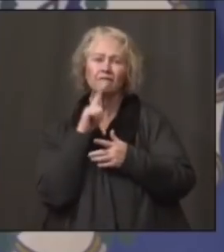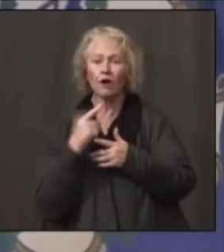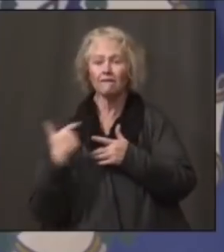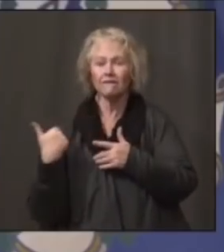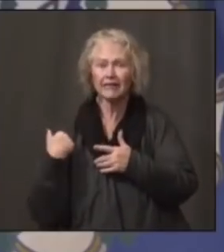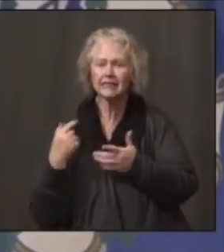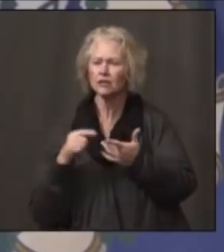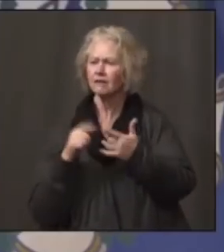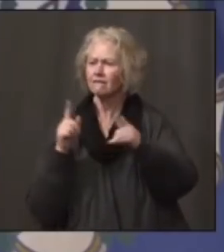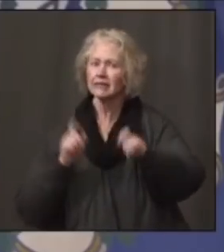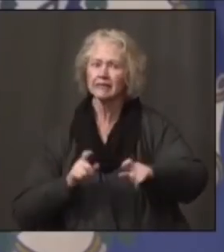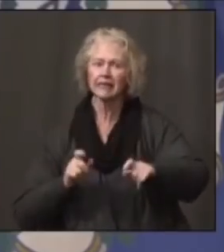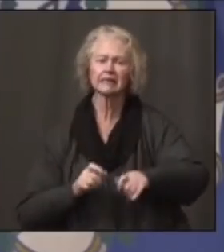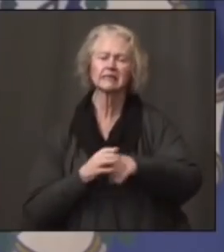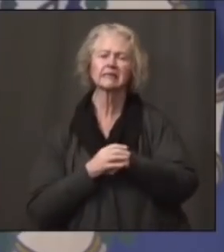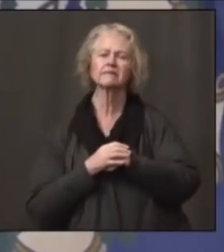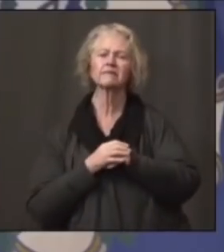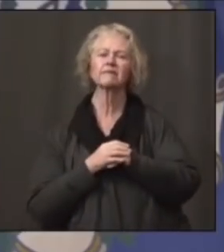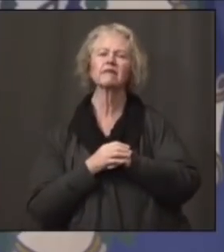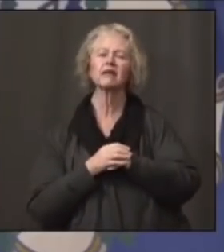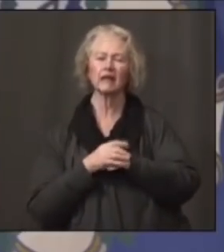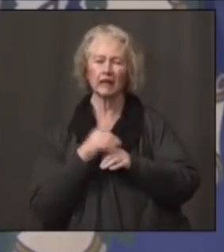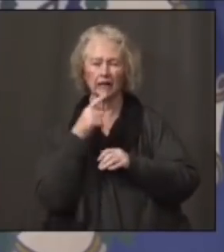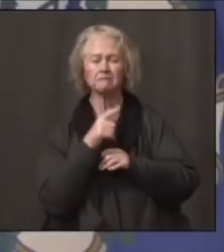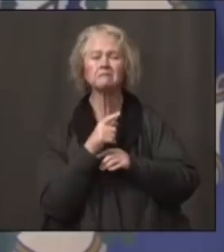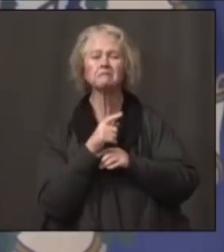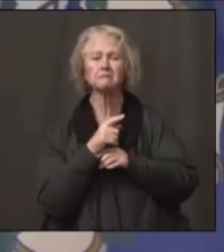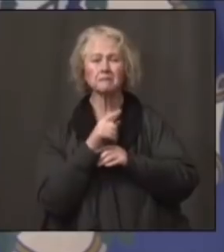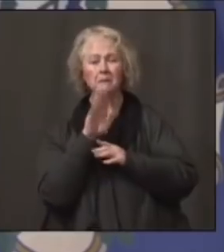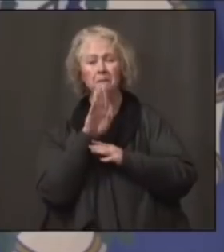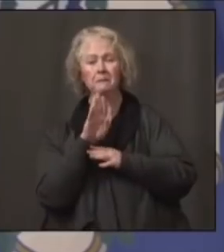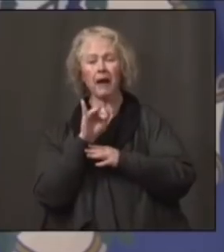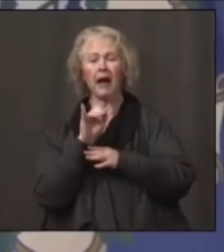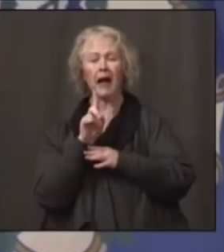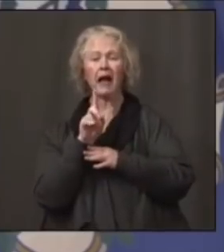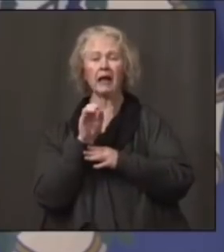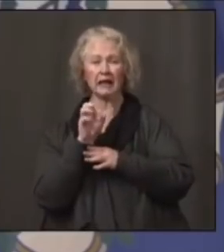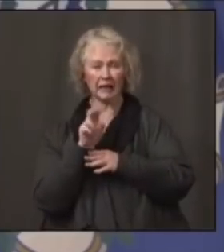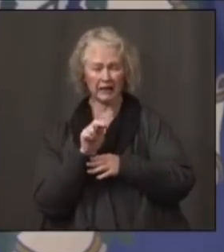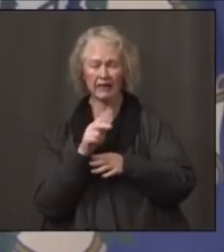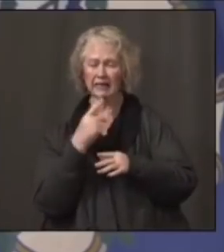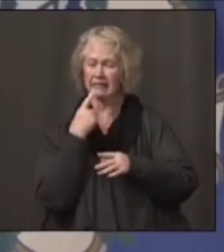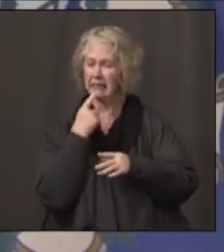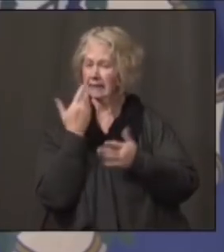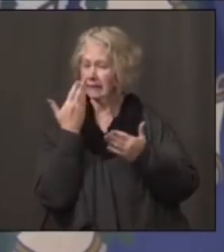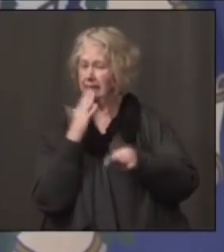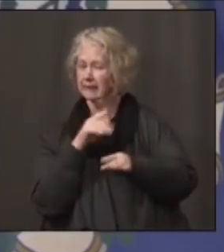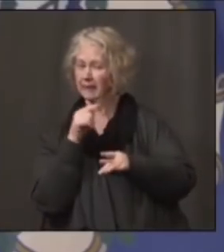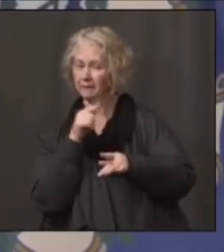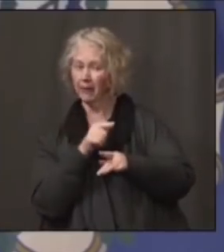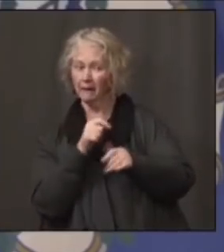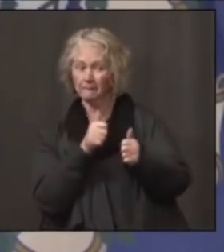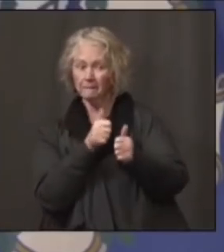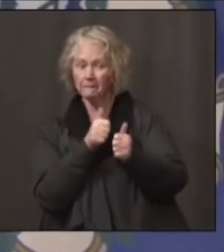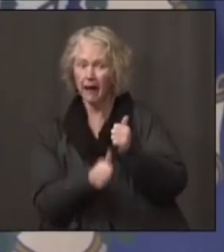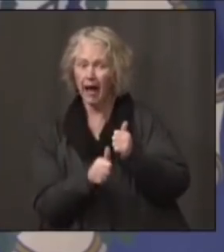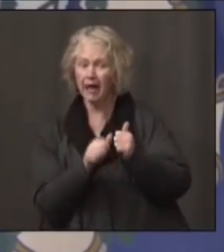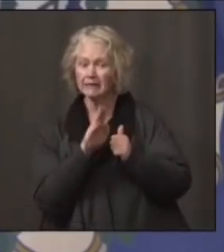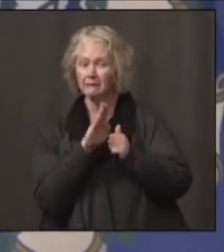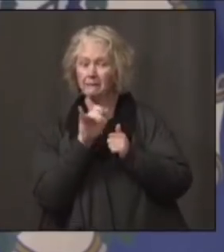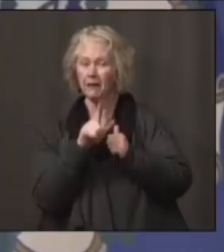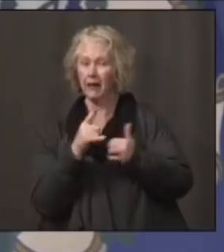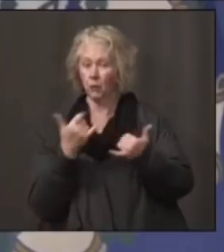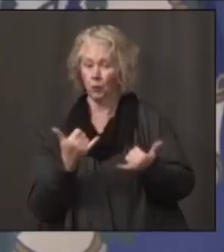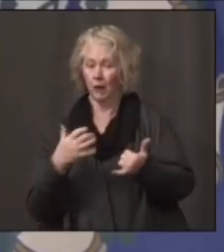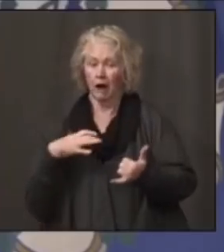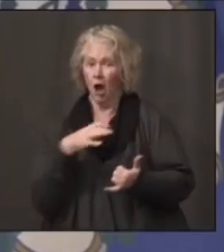on. The president-elect said it looks like the bill is not going to be coming out of Congress today, maybe